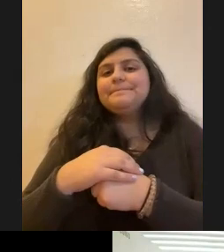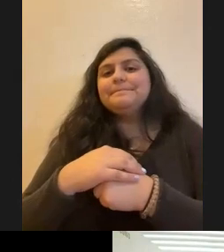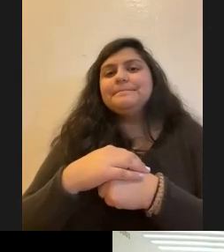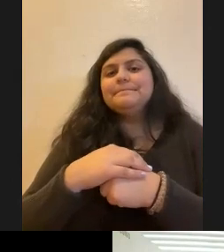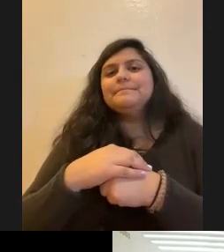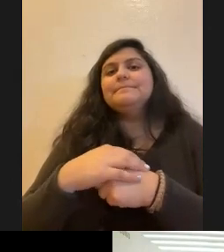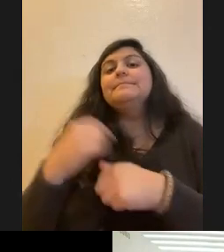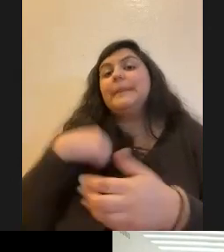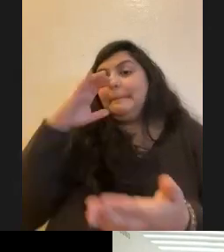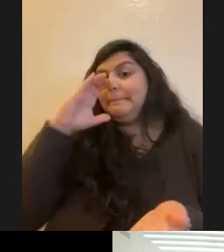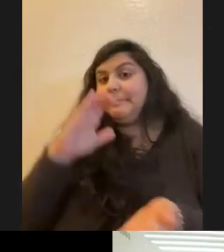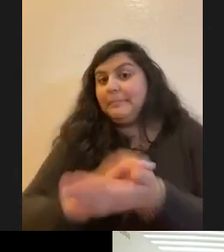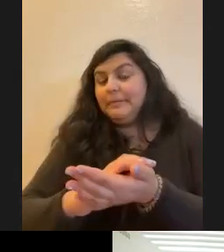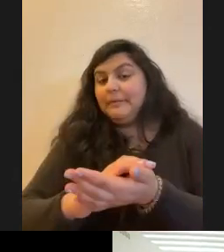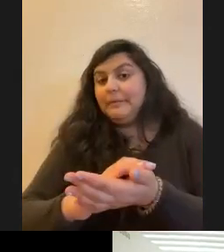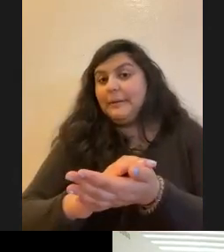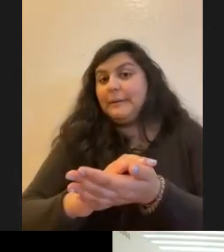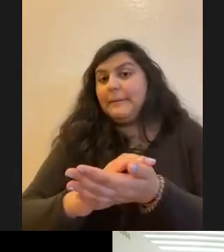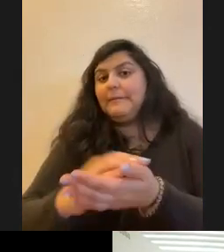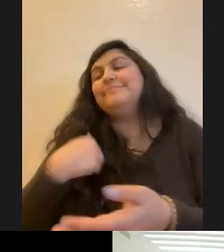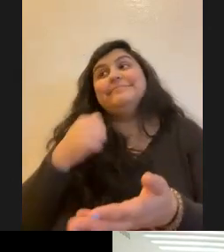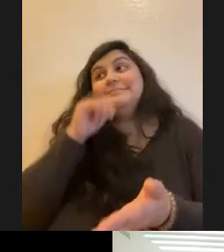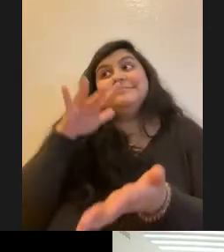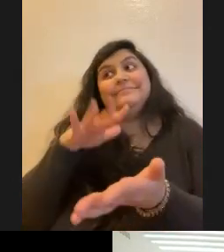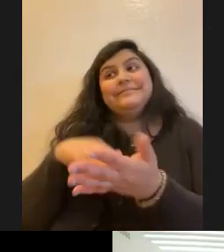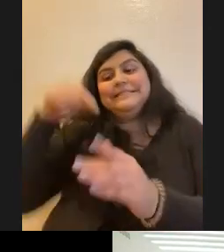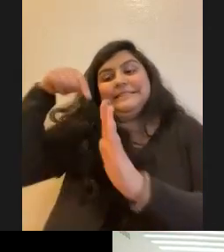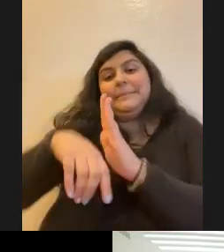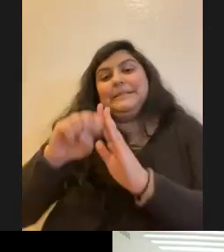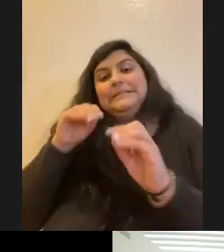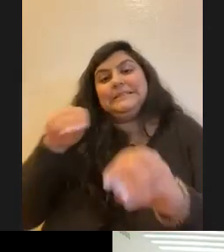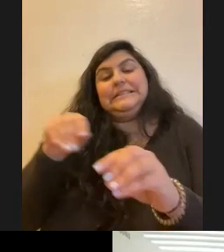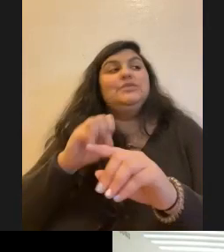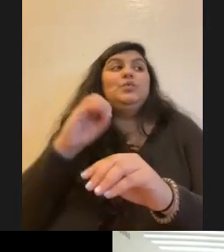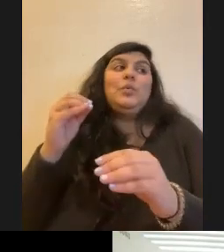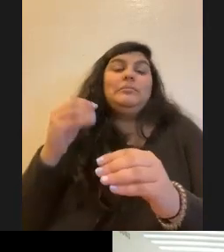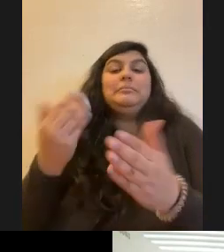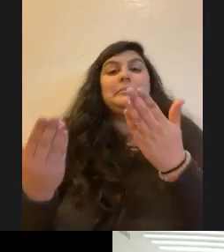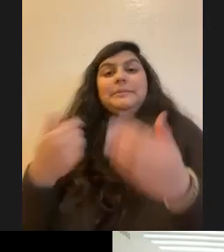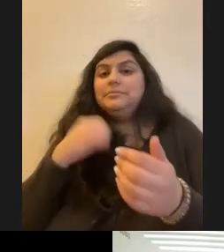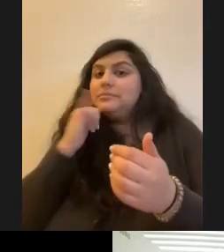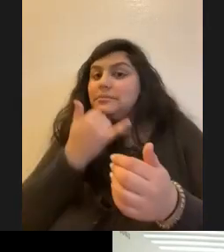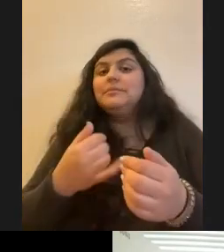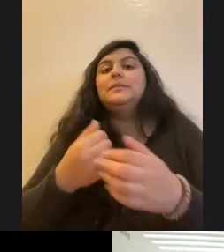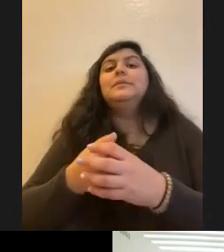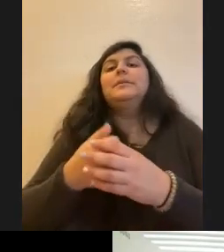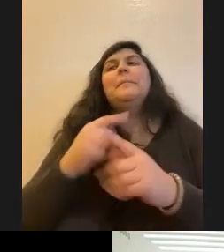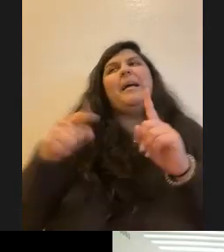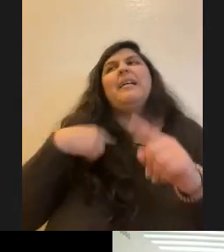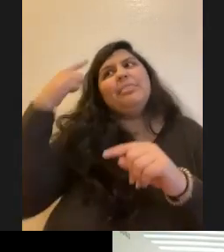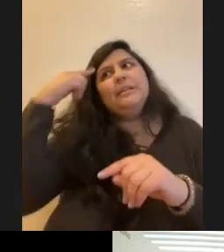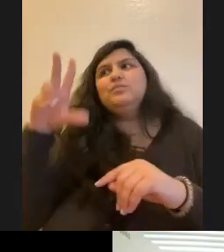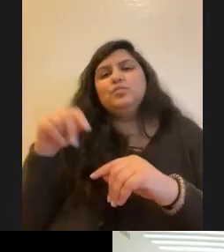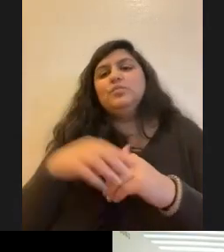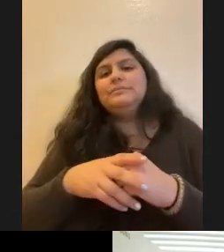I believe, but also I don't do deep sea work, so I have no idea. My guess would be no, but you should look it